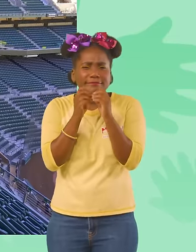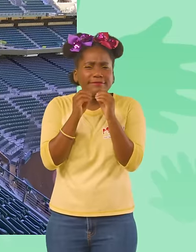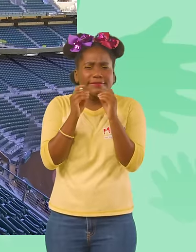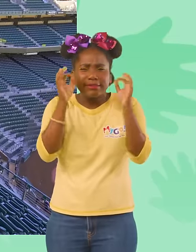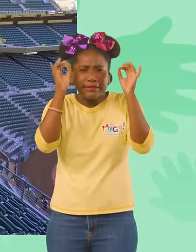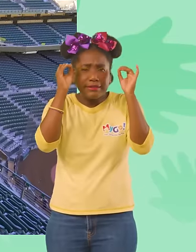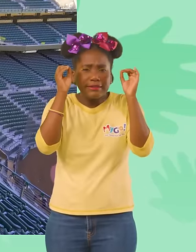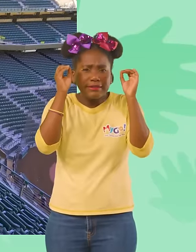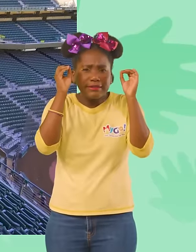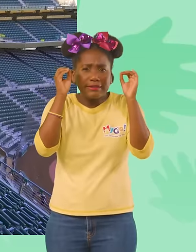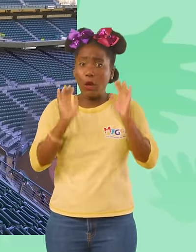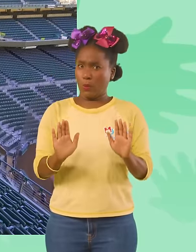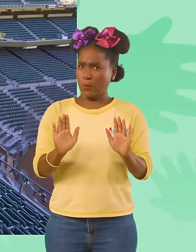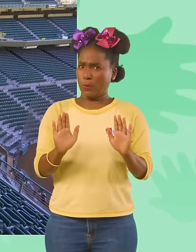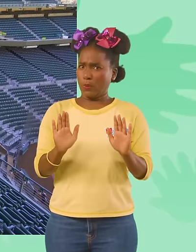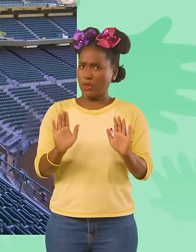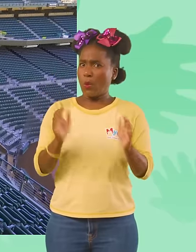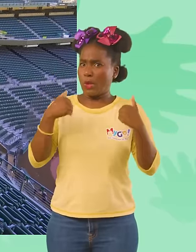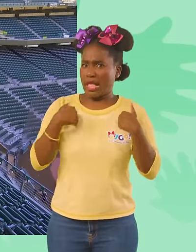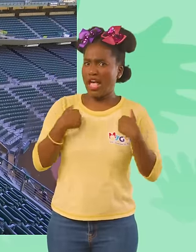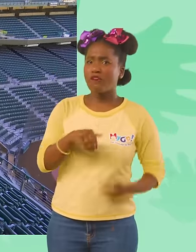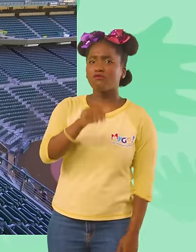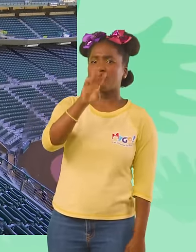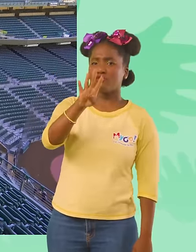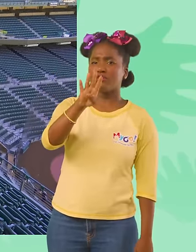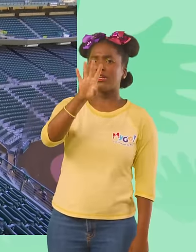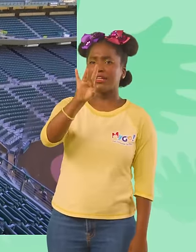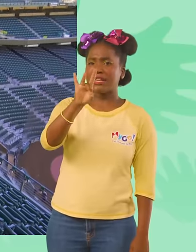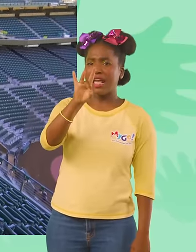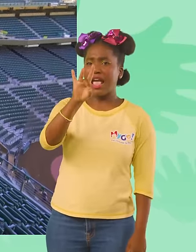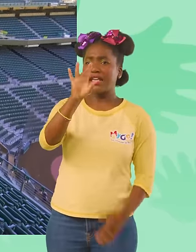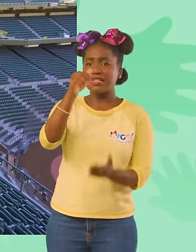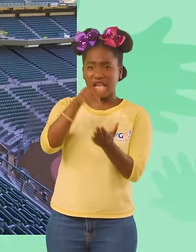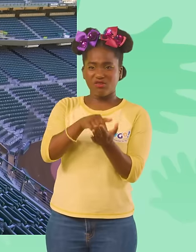Whoa. Okay. It looks like there's